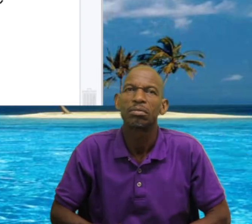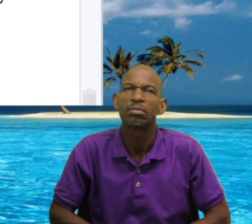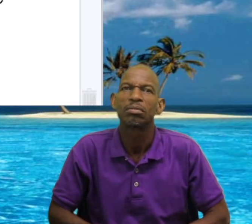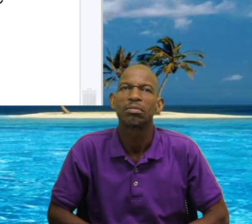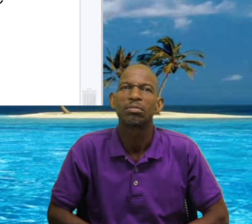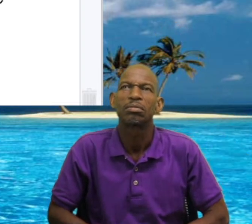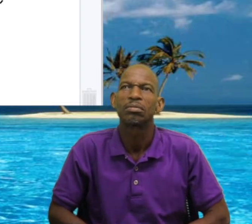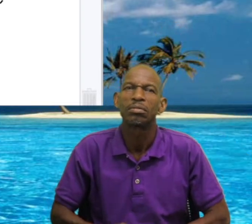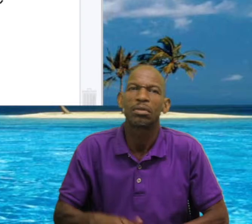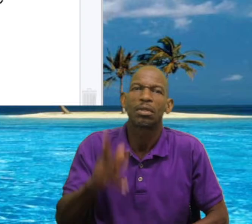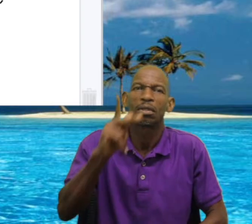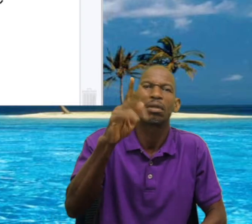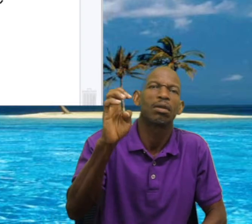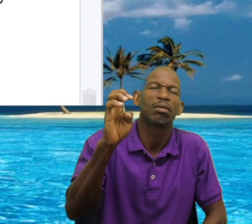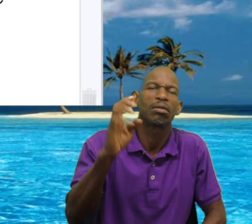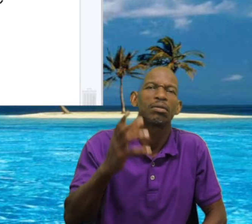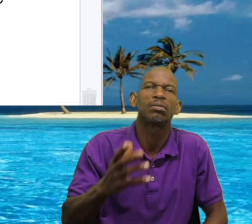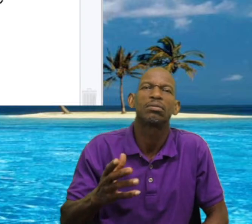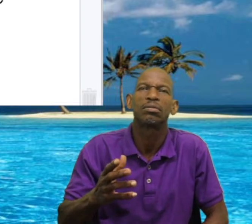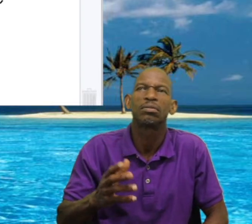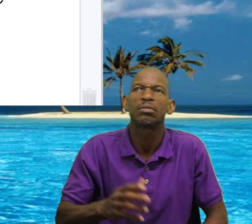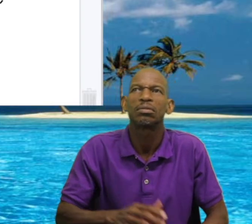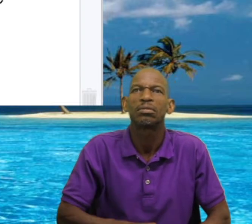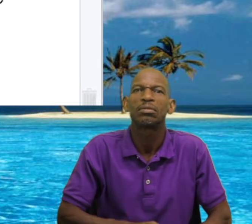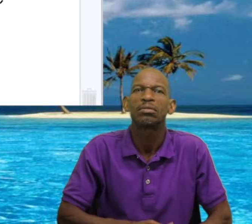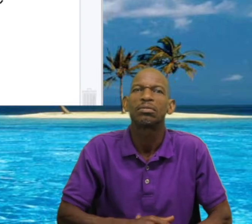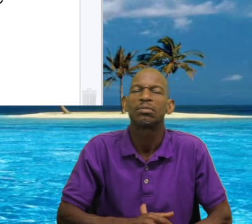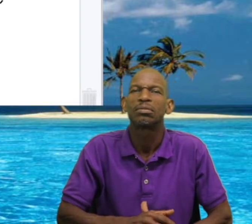Volunteers. Karen. Go ahead.